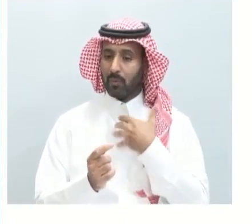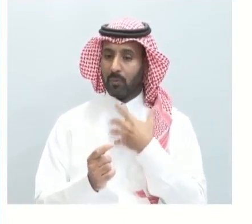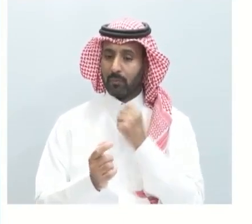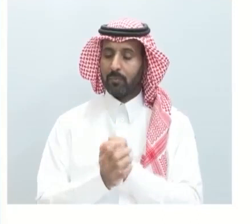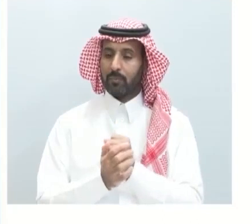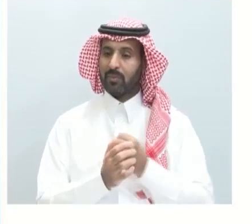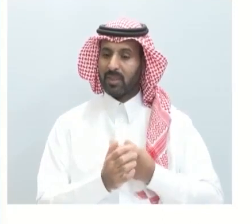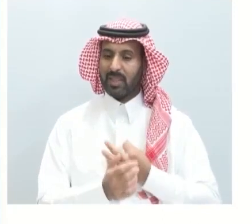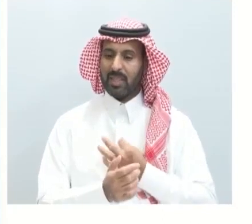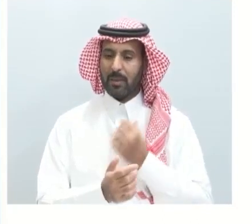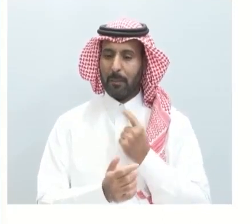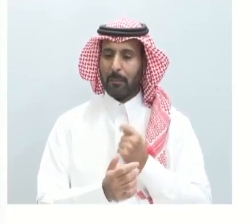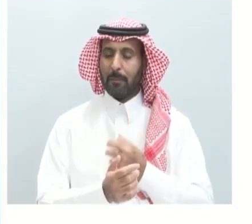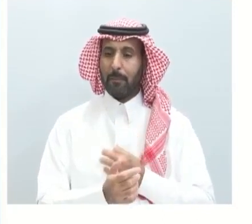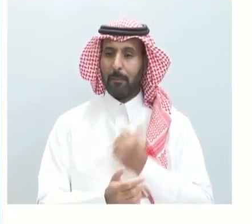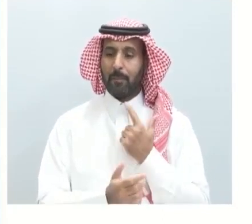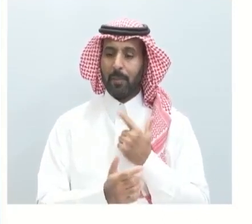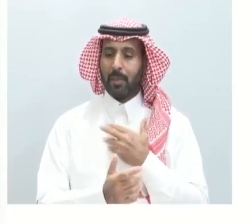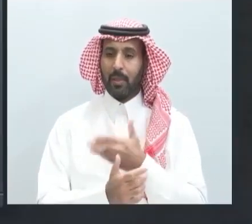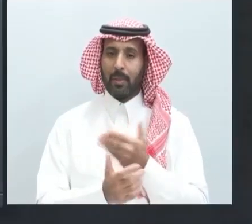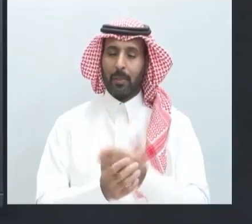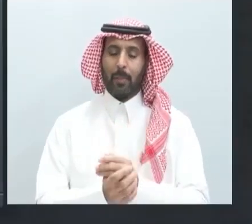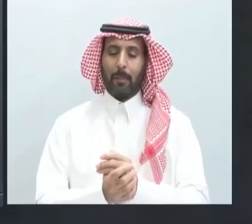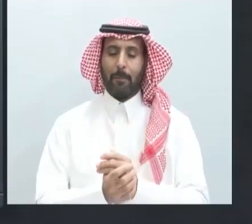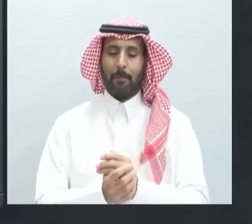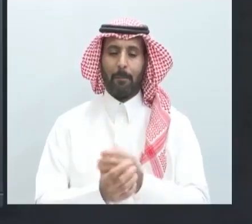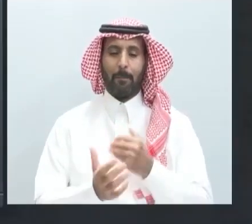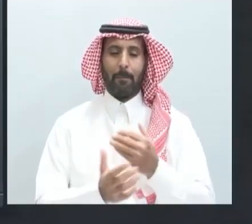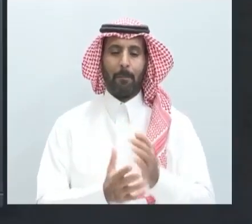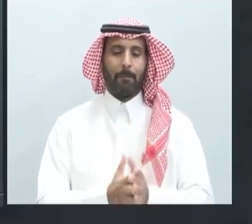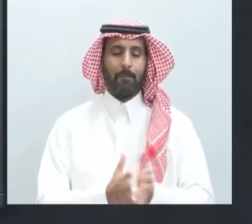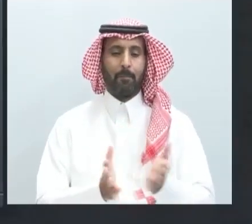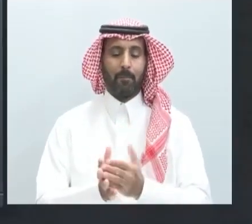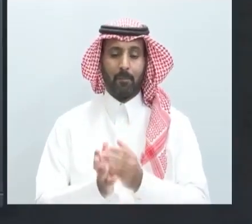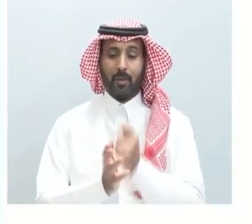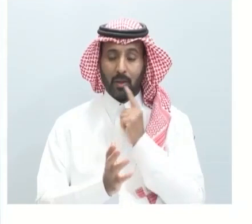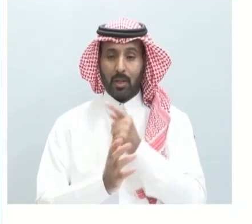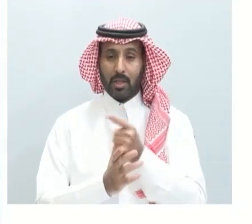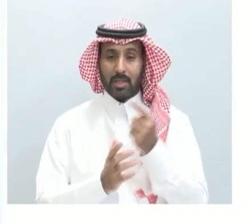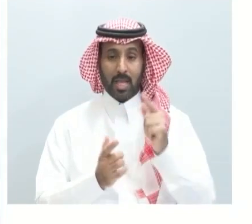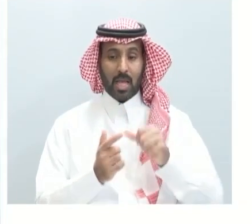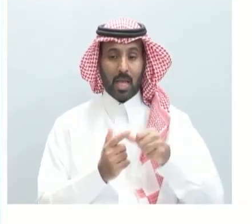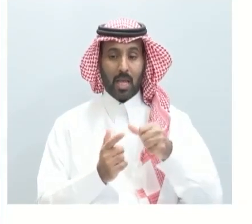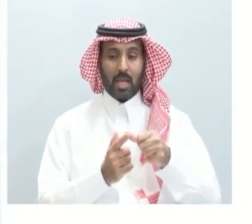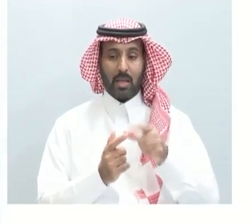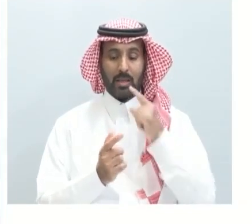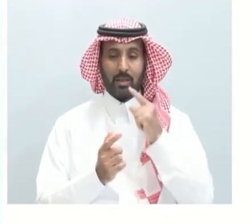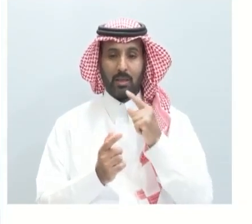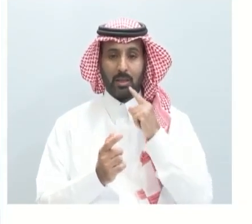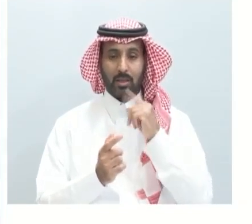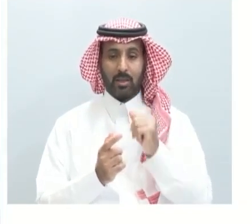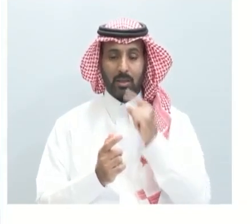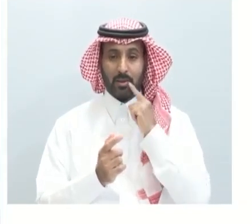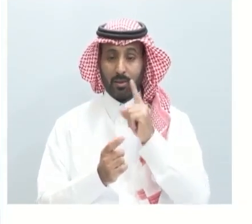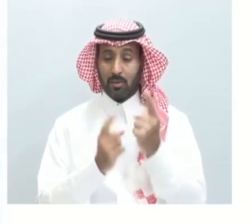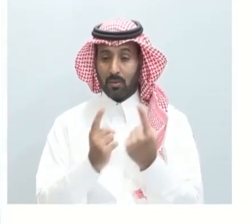are jealous of them this is envy green thumb is the man a successful